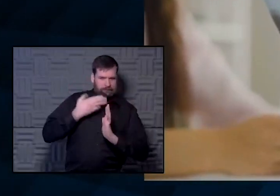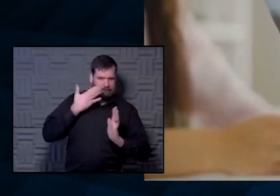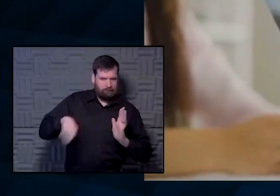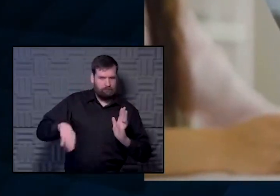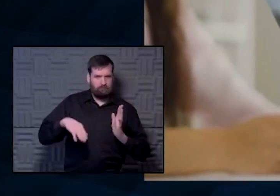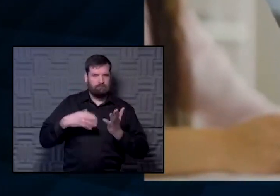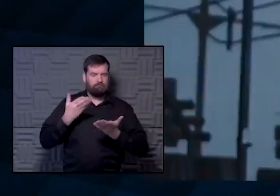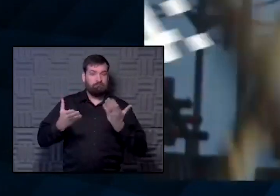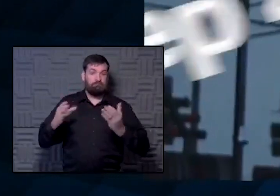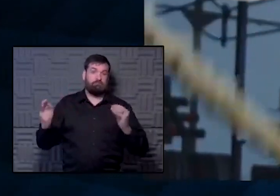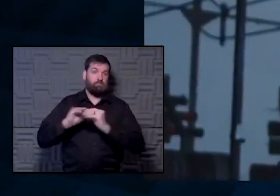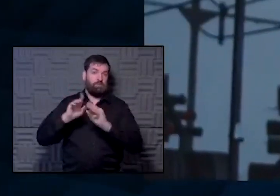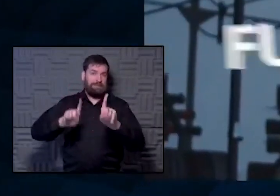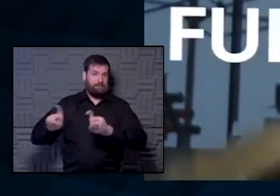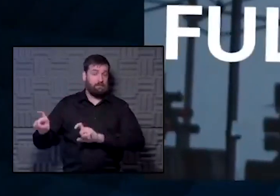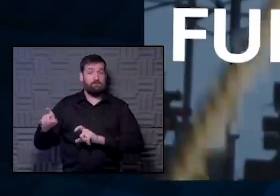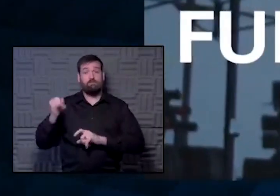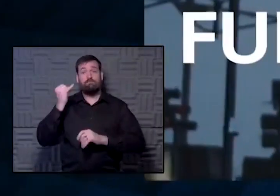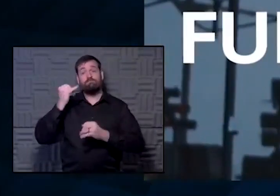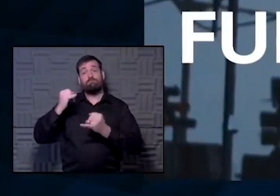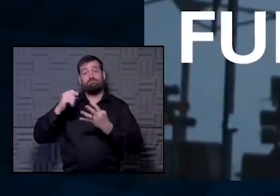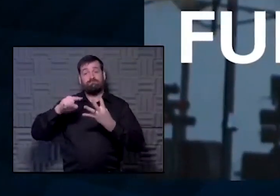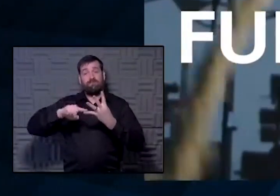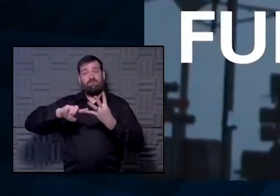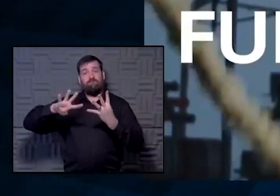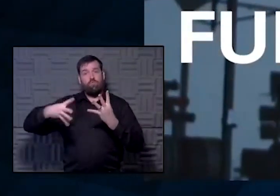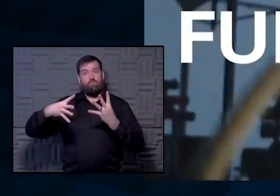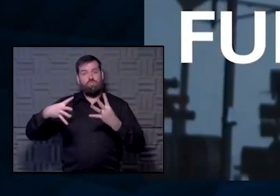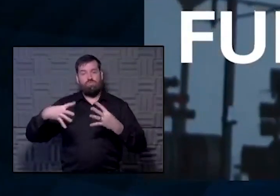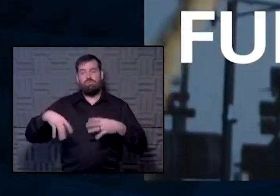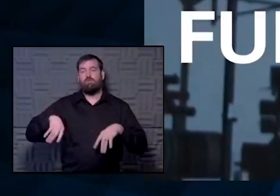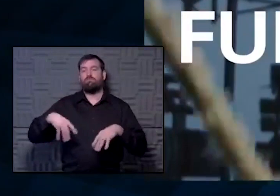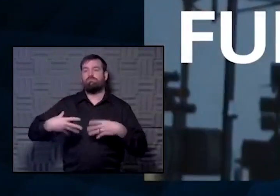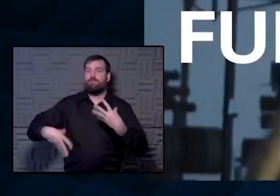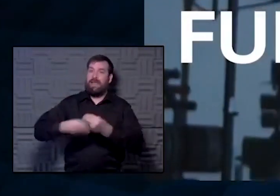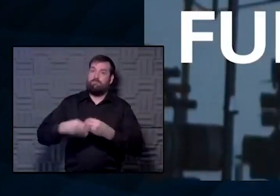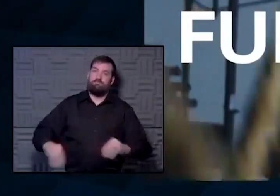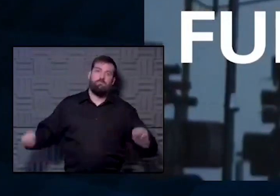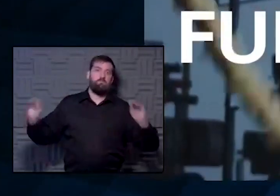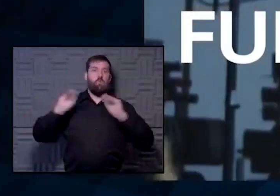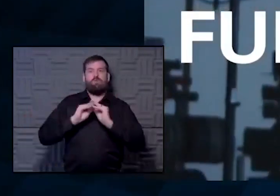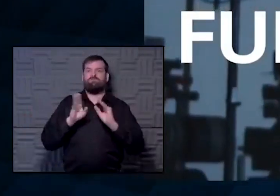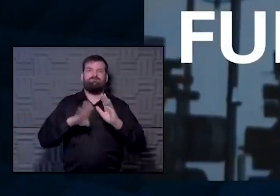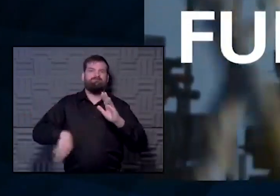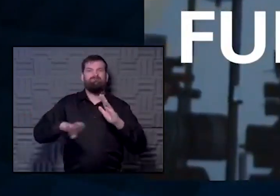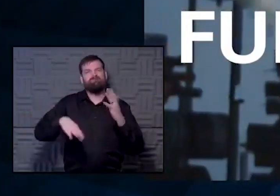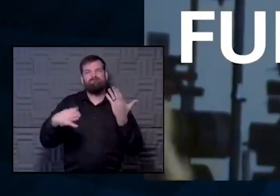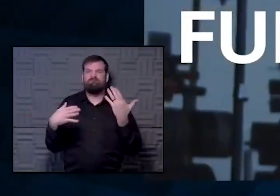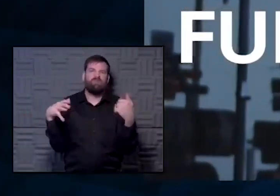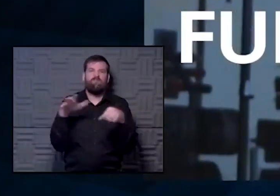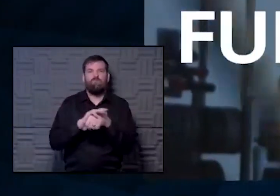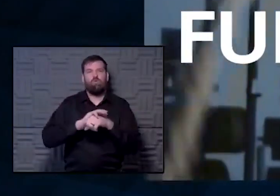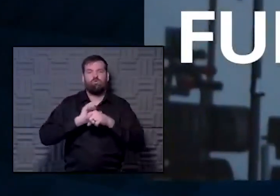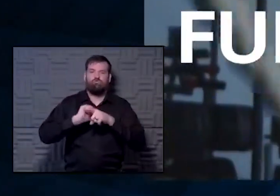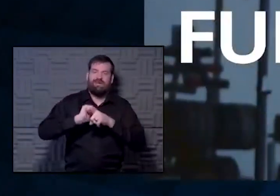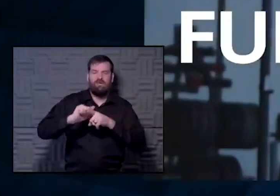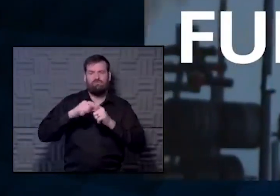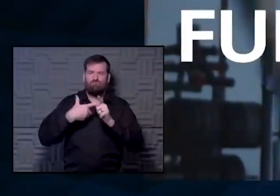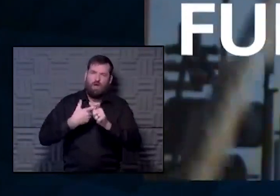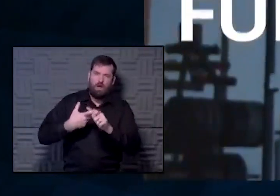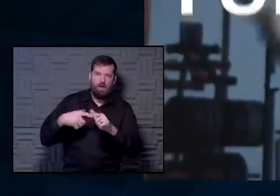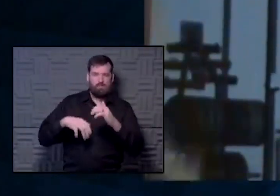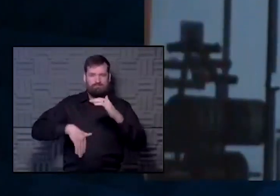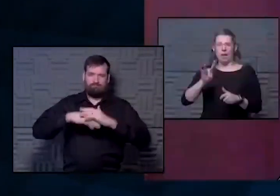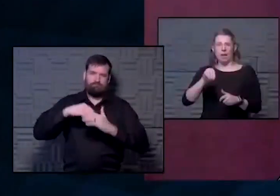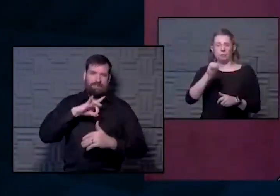maybe get more testing. The step 4 is when you add much more. And basically, it's full training, full weights, running hard,